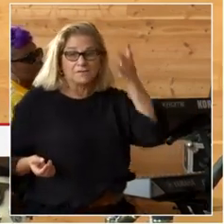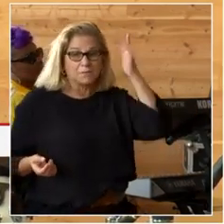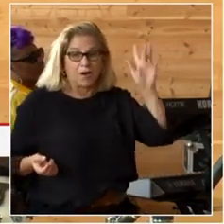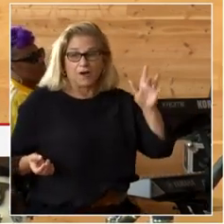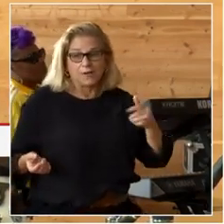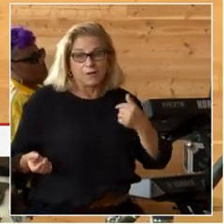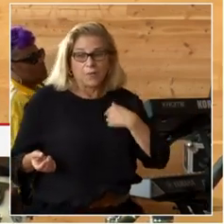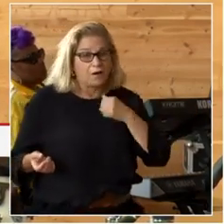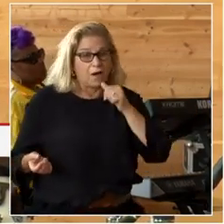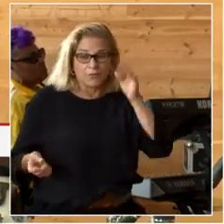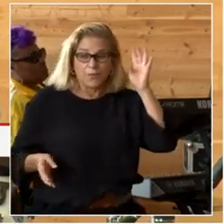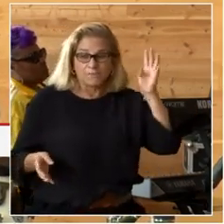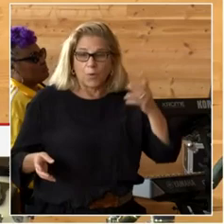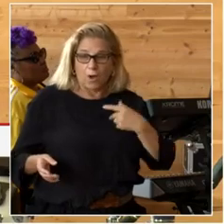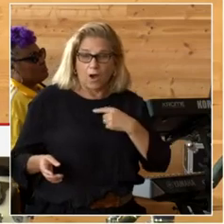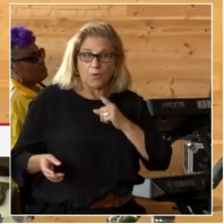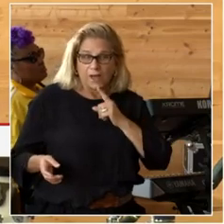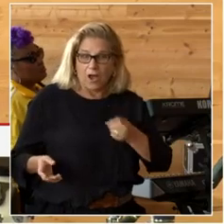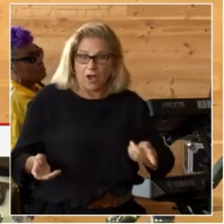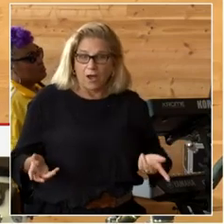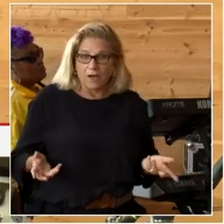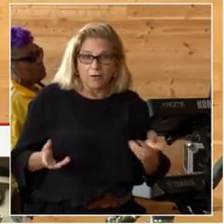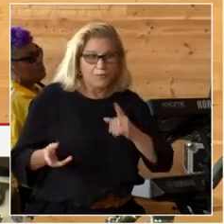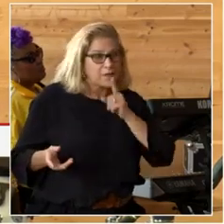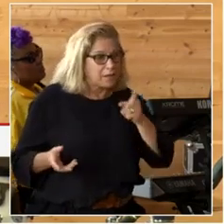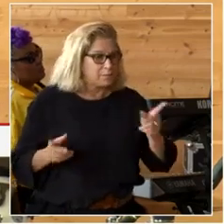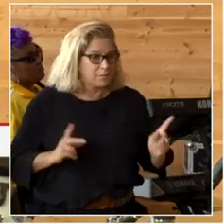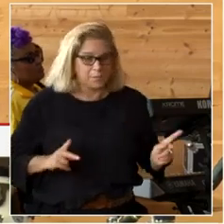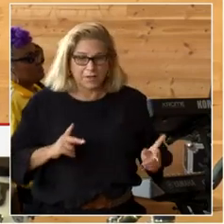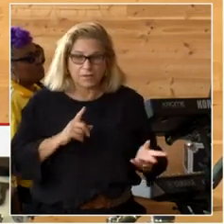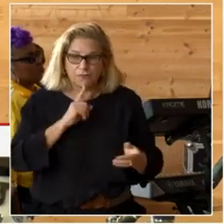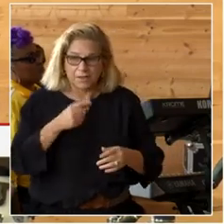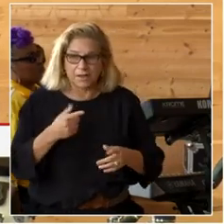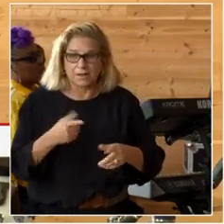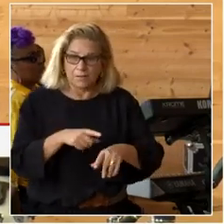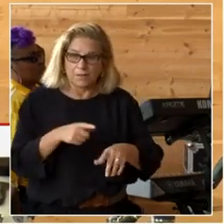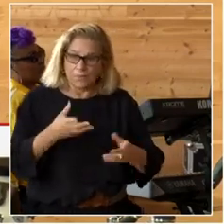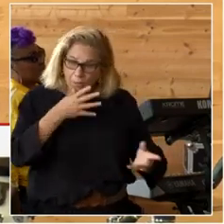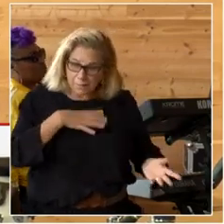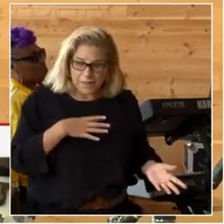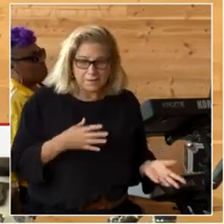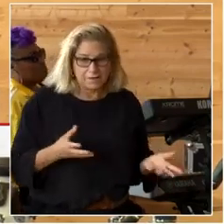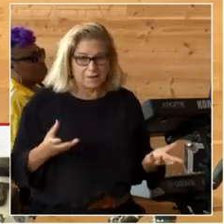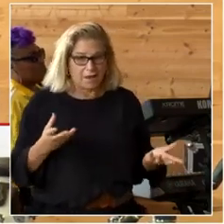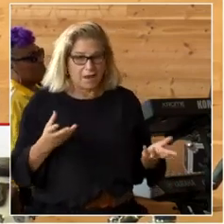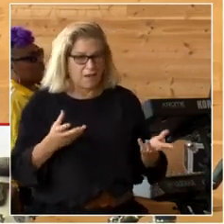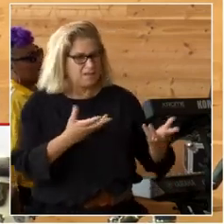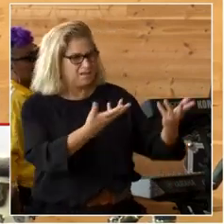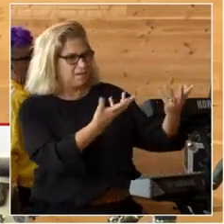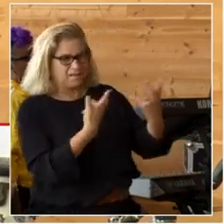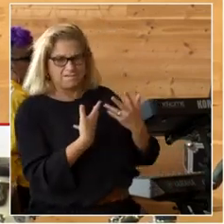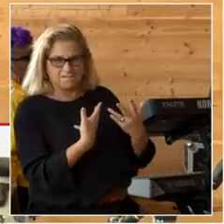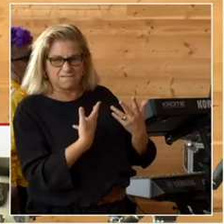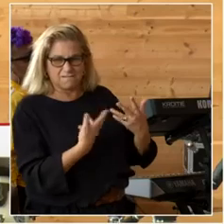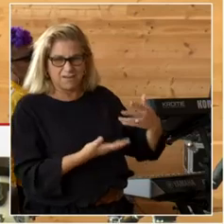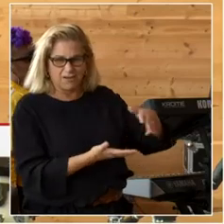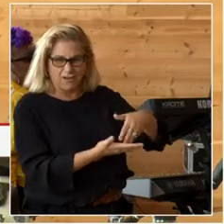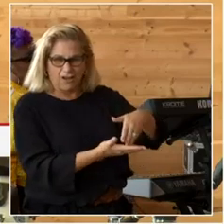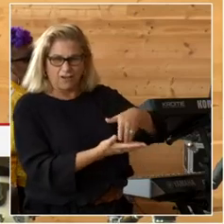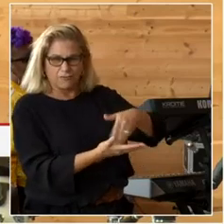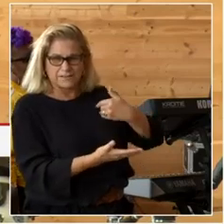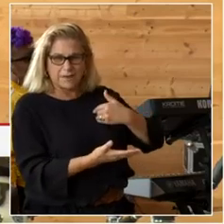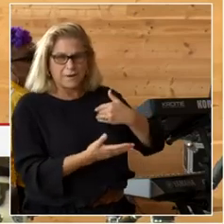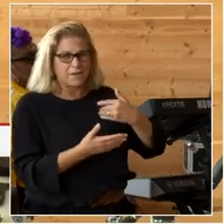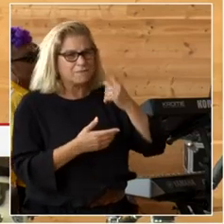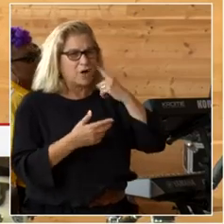creative, but for too long, we were kind of left out of the economic engines